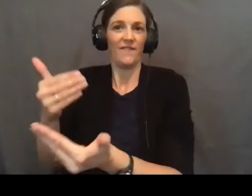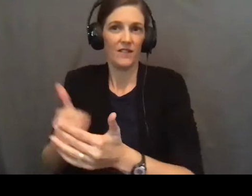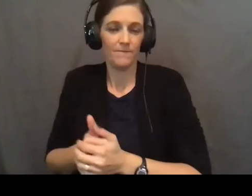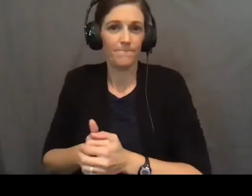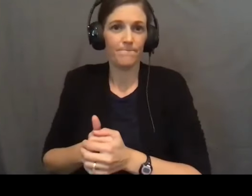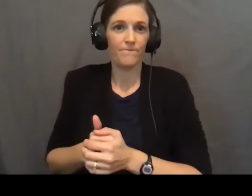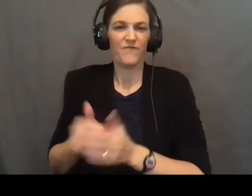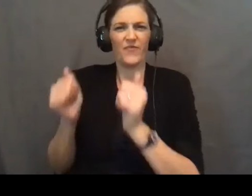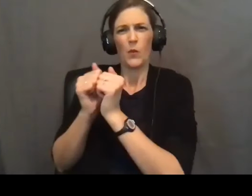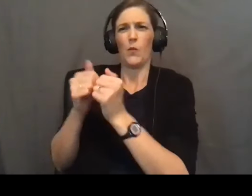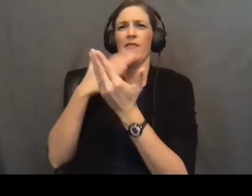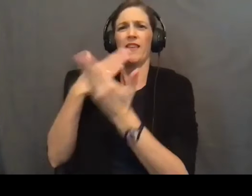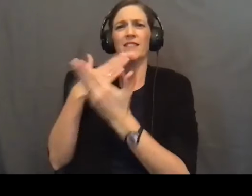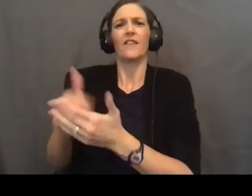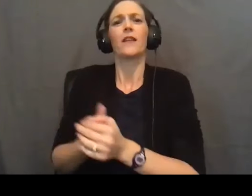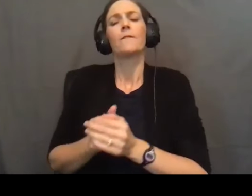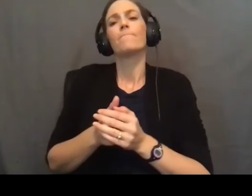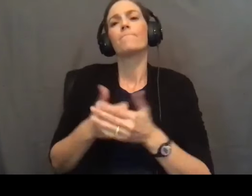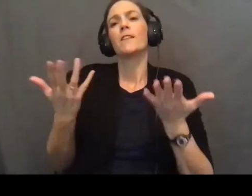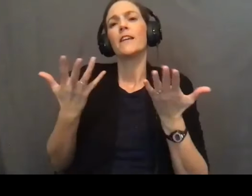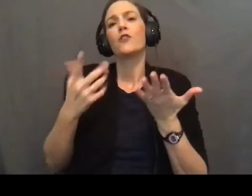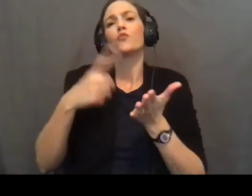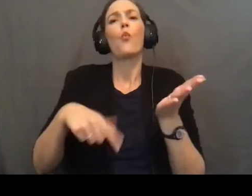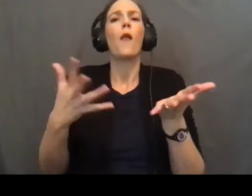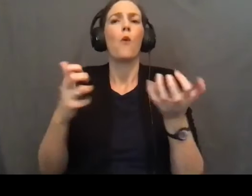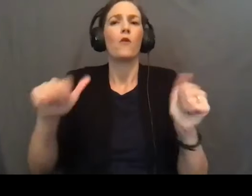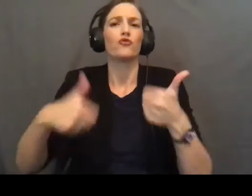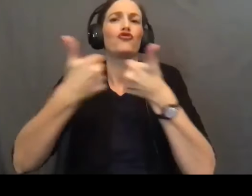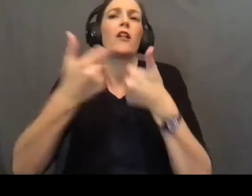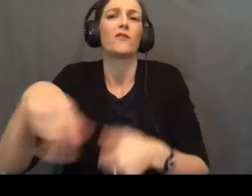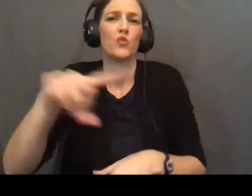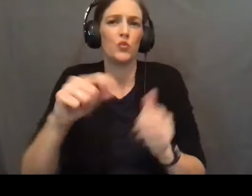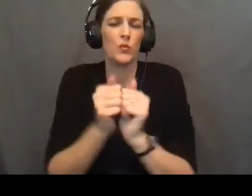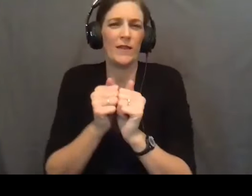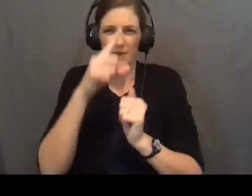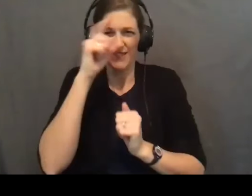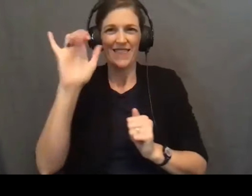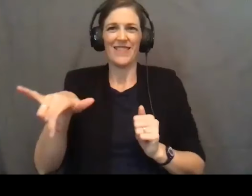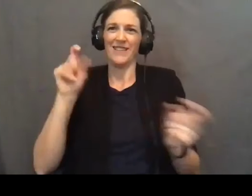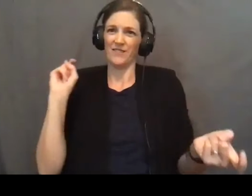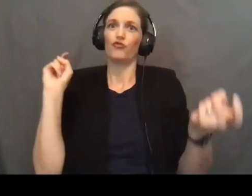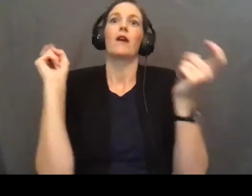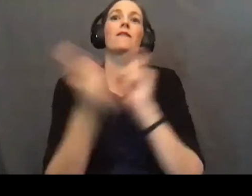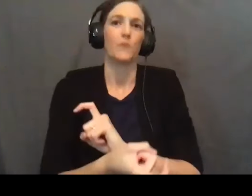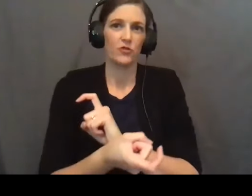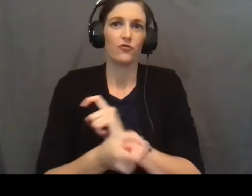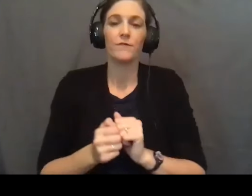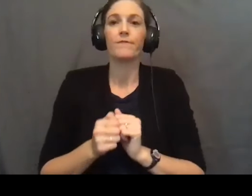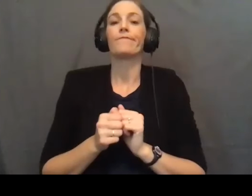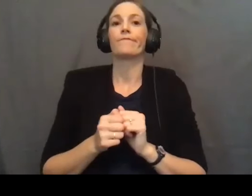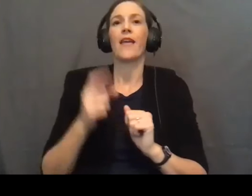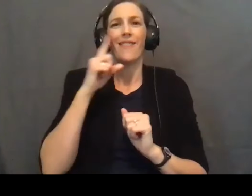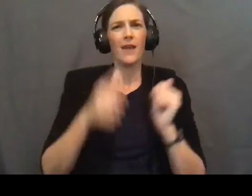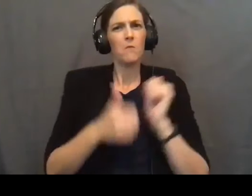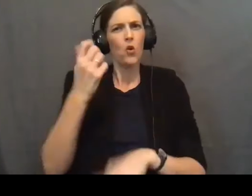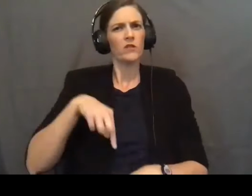with thanksgiving. Here's what I want to challenge you with, because this is what's transformational. I think most of us do